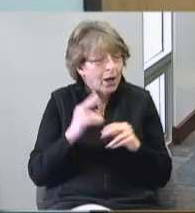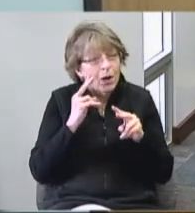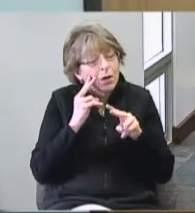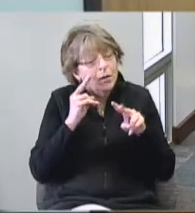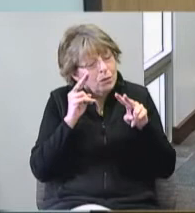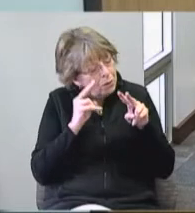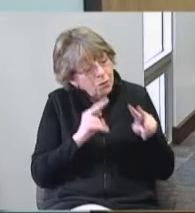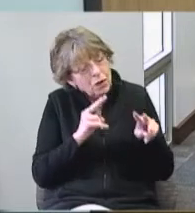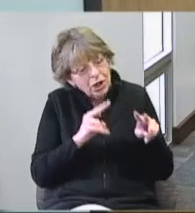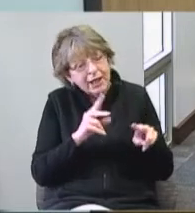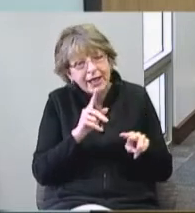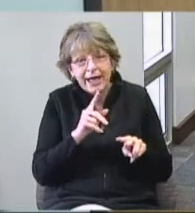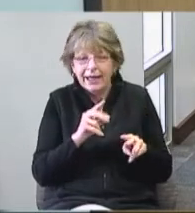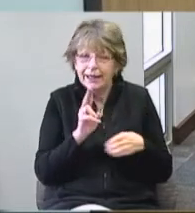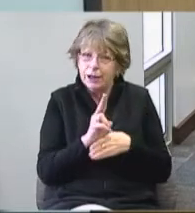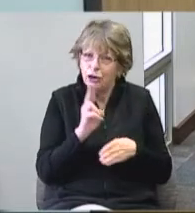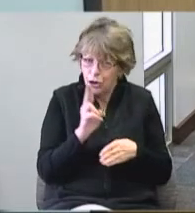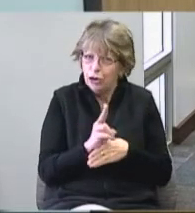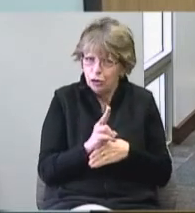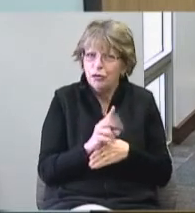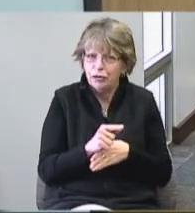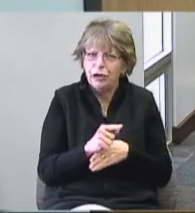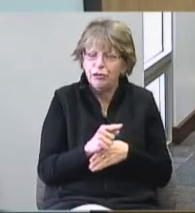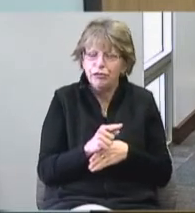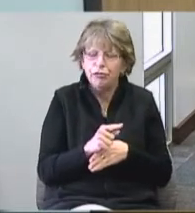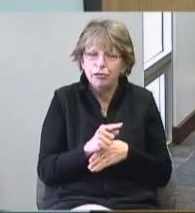trends, the usage trends, and the